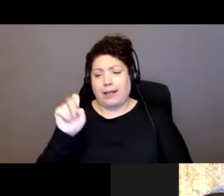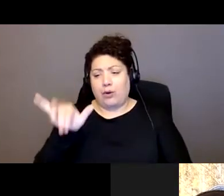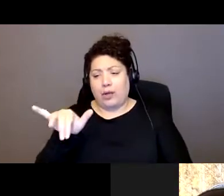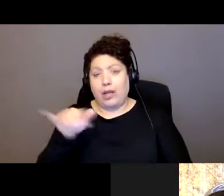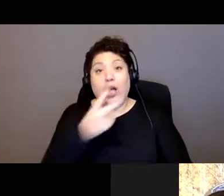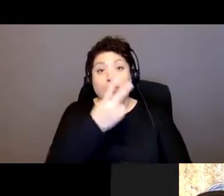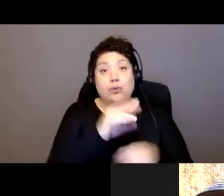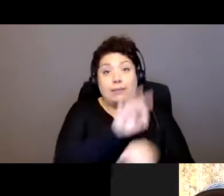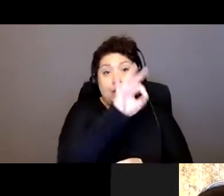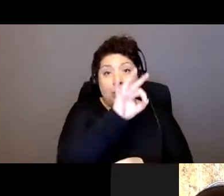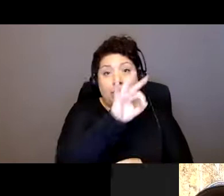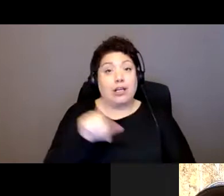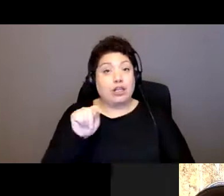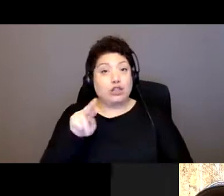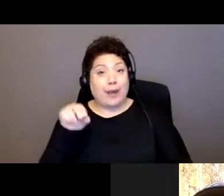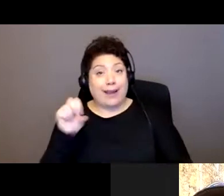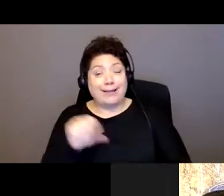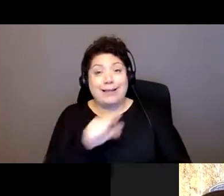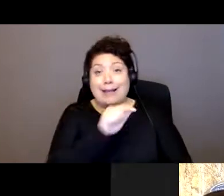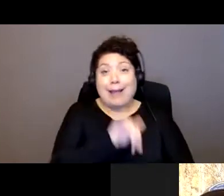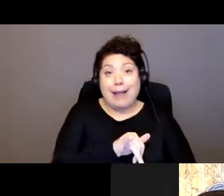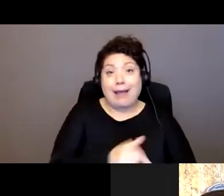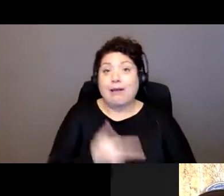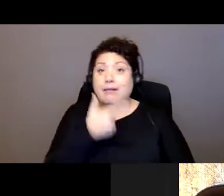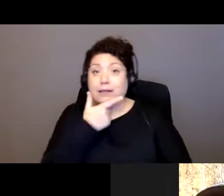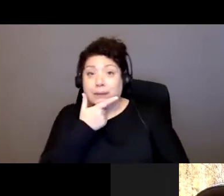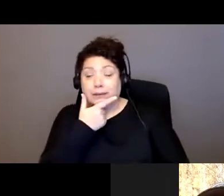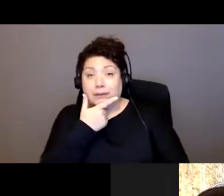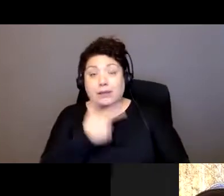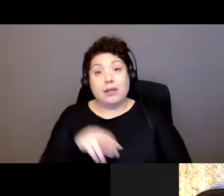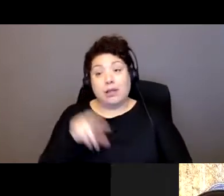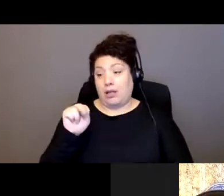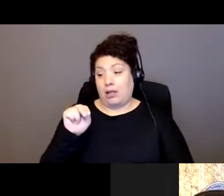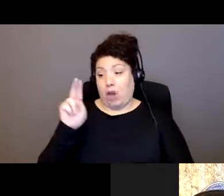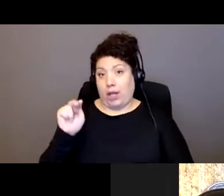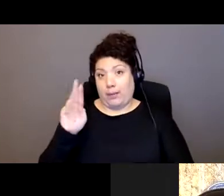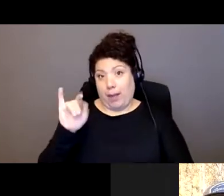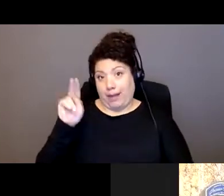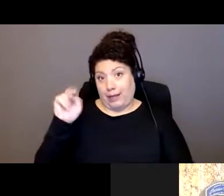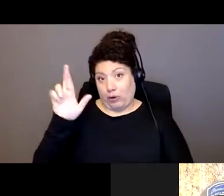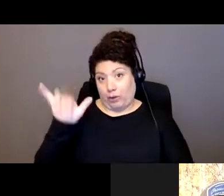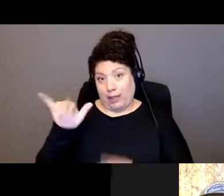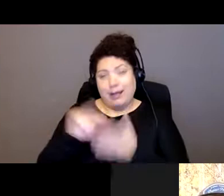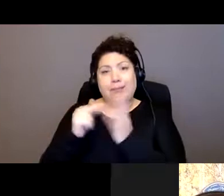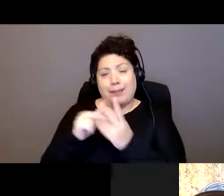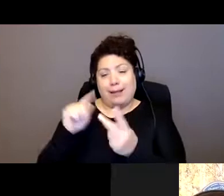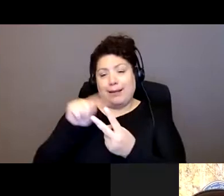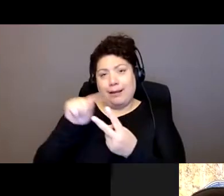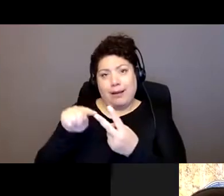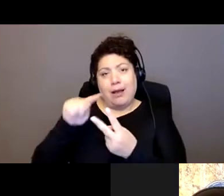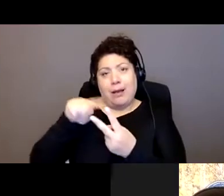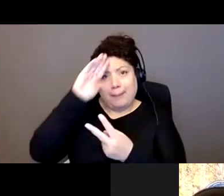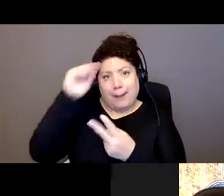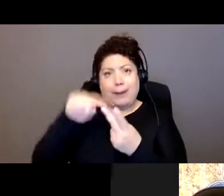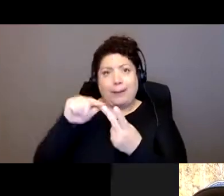and trans and gay and lesbian, and it's not just non-binary. There's lots of different, all of the acronyms.